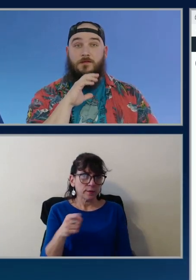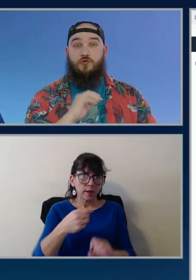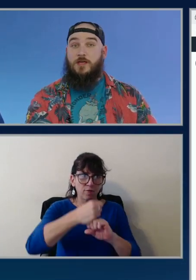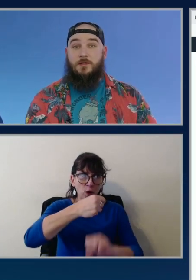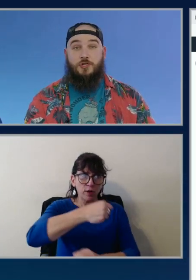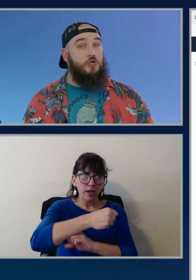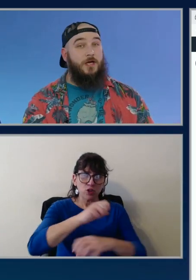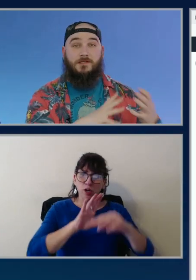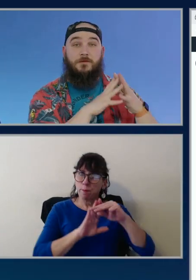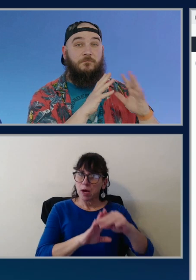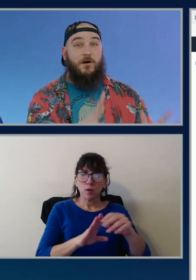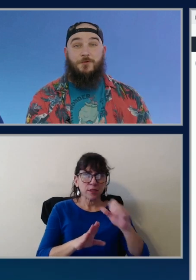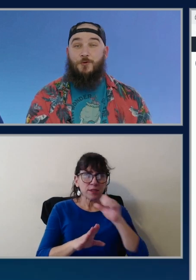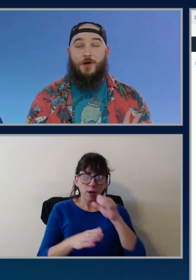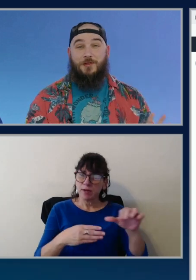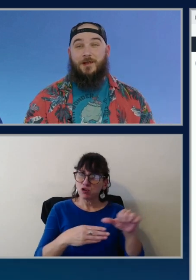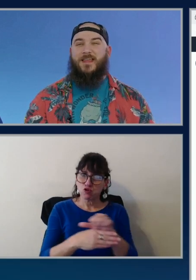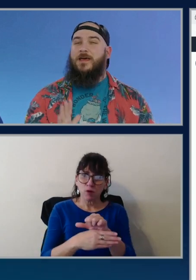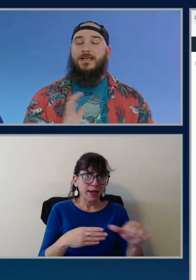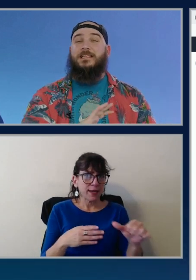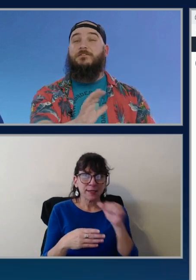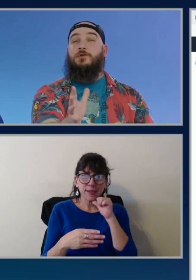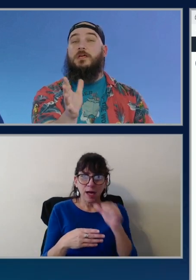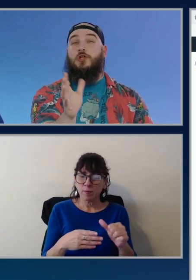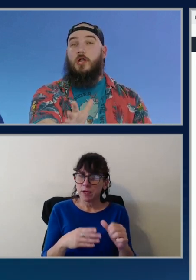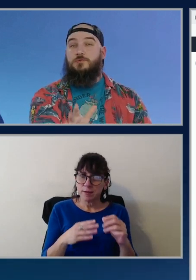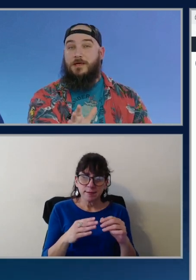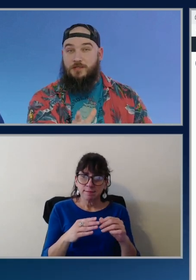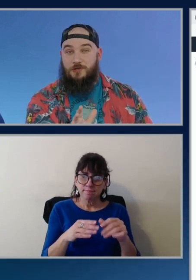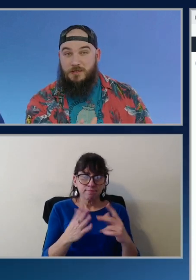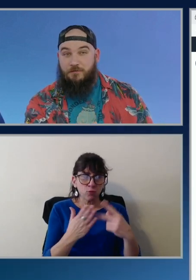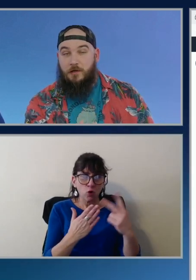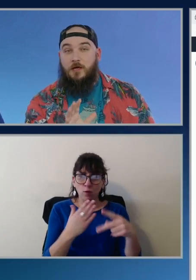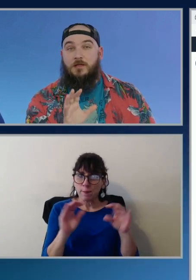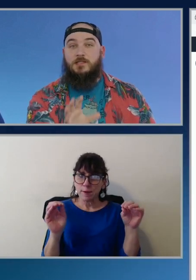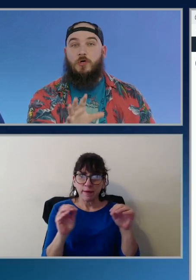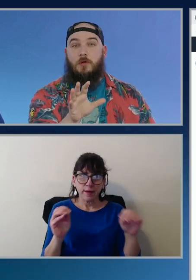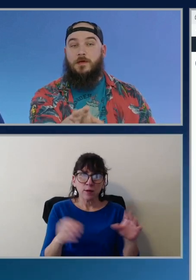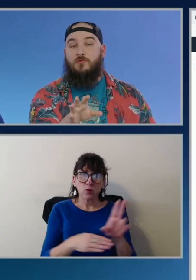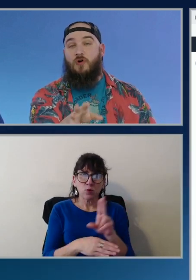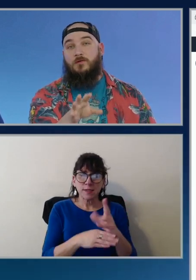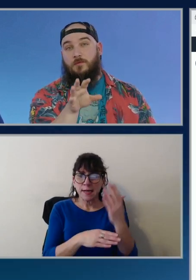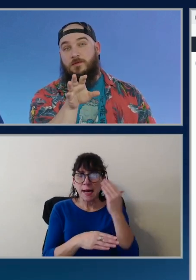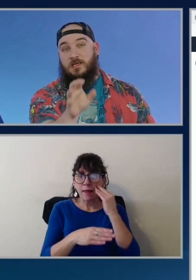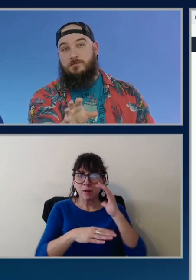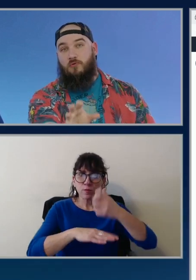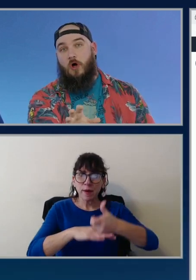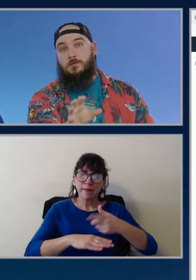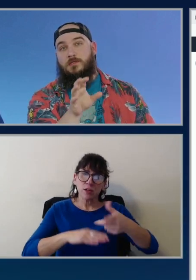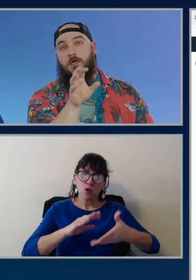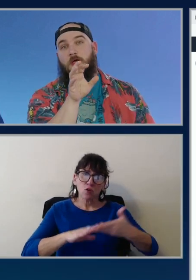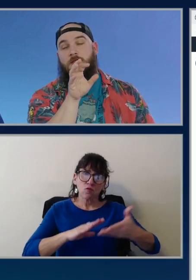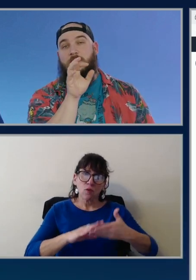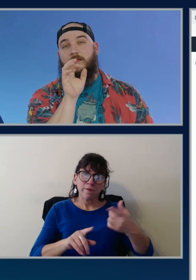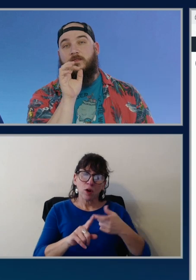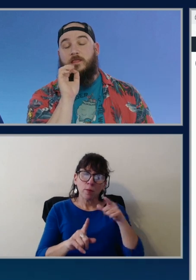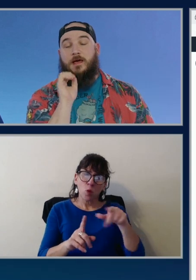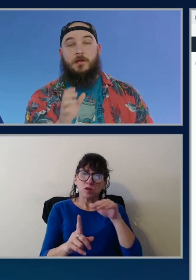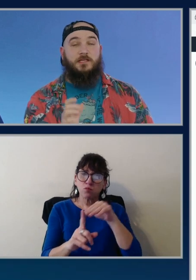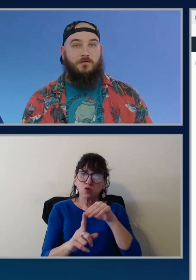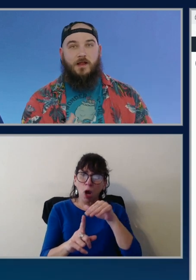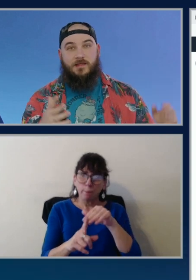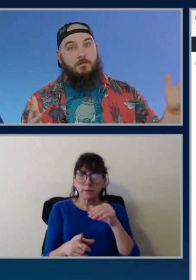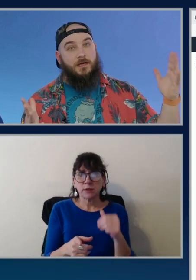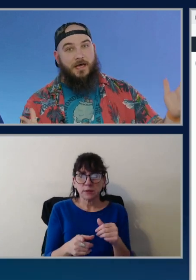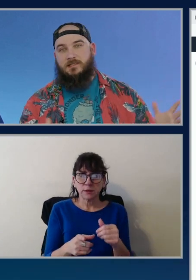hasn't been trained additionally, hasn't been fine-tuned or anything like that. It's not even using a knowledge base here specifically. This is all being run from these prompts that